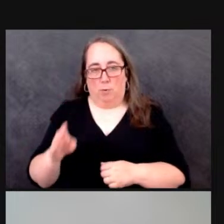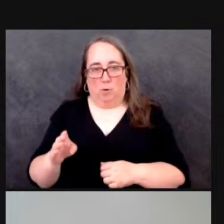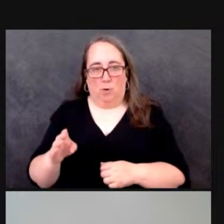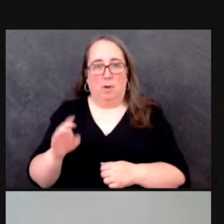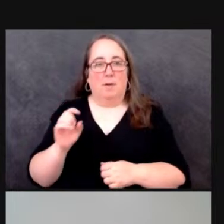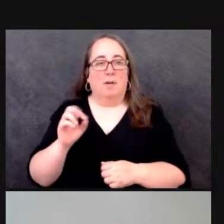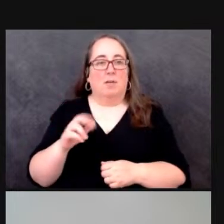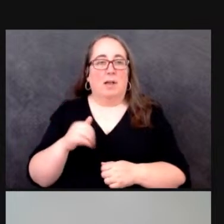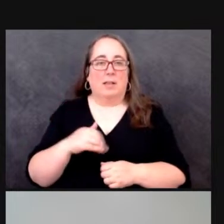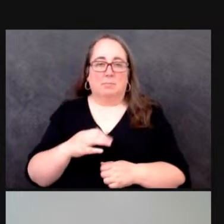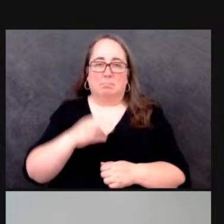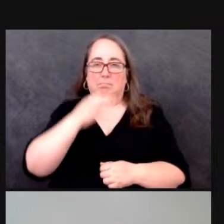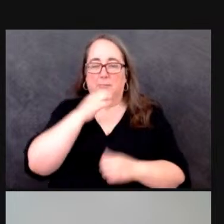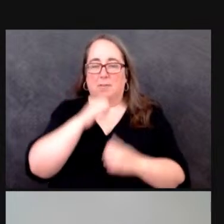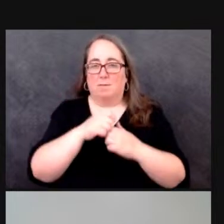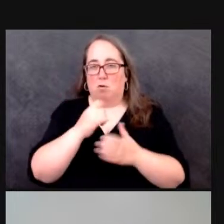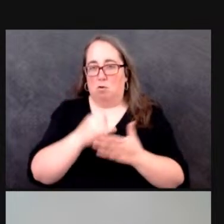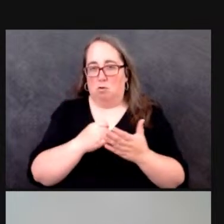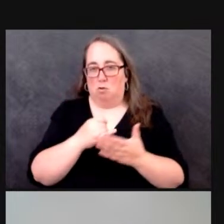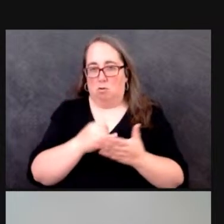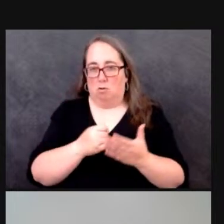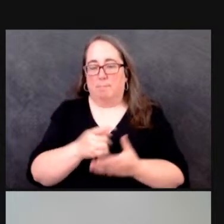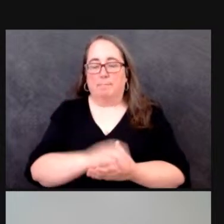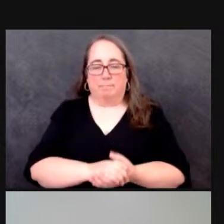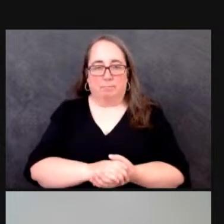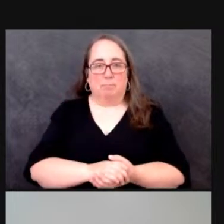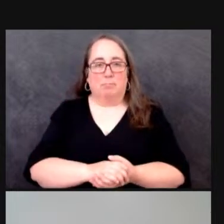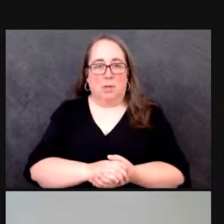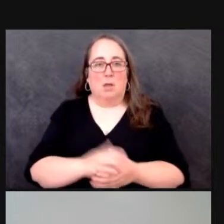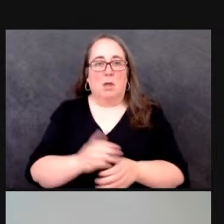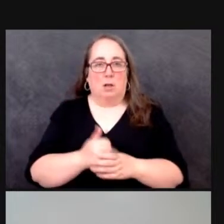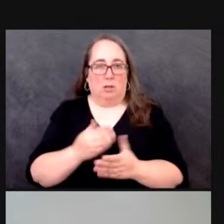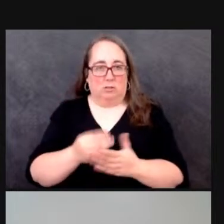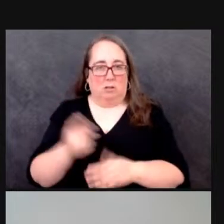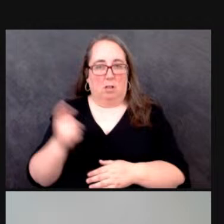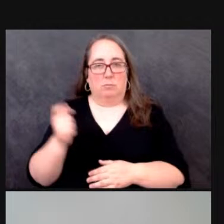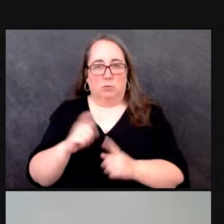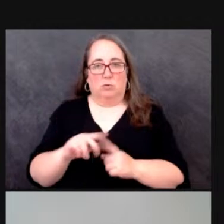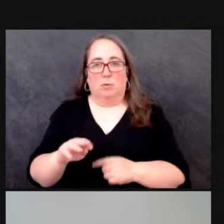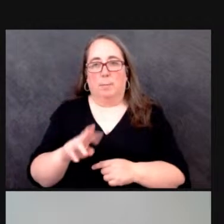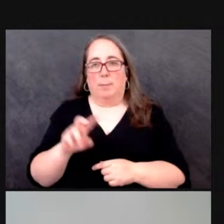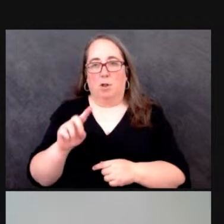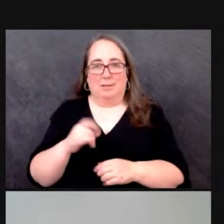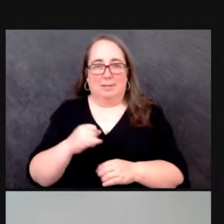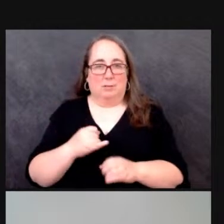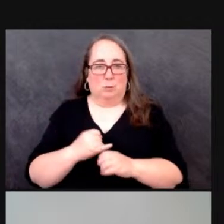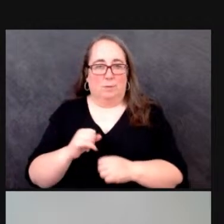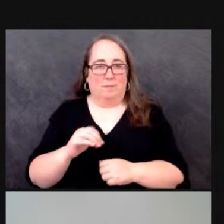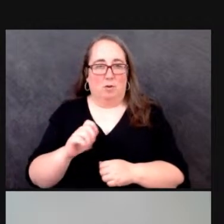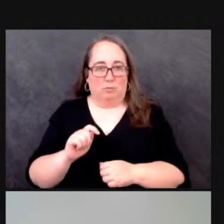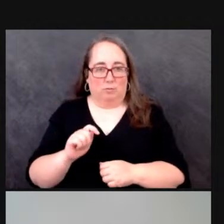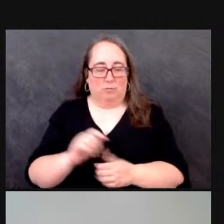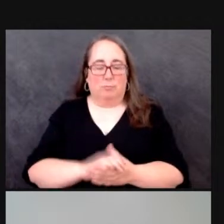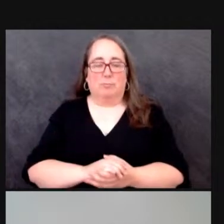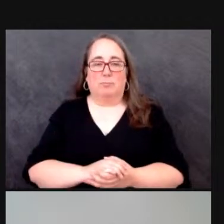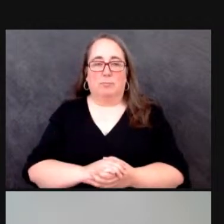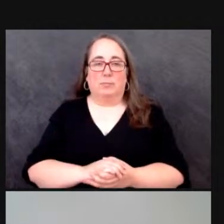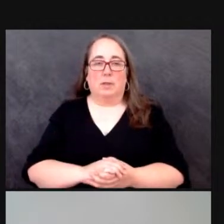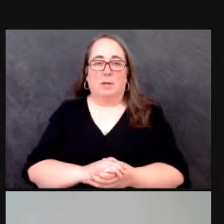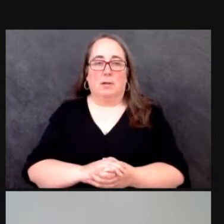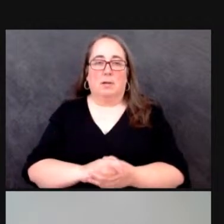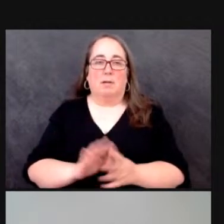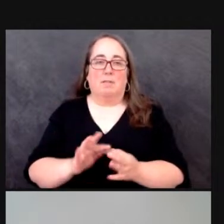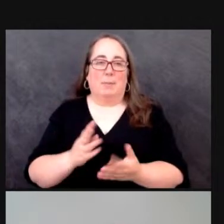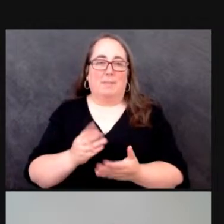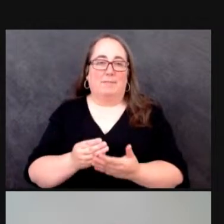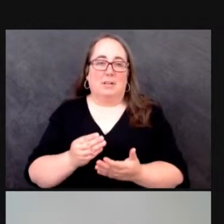an aptitude for art at a young age, even securing a scholarship to the Maryland Institute of Art, although his family's finances meant